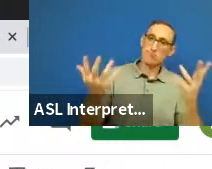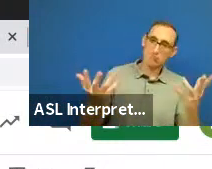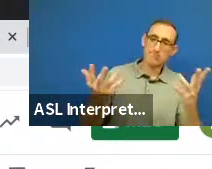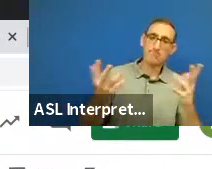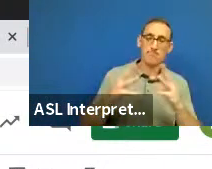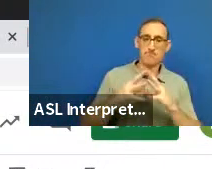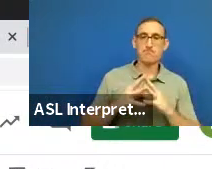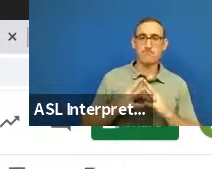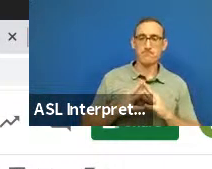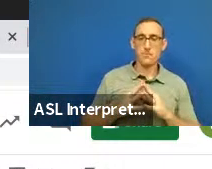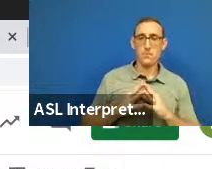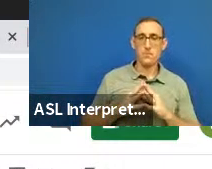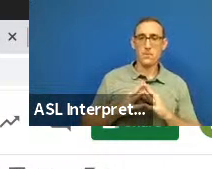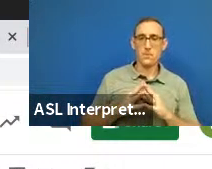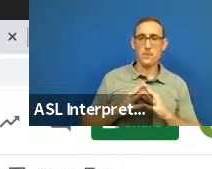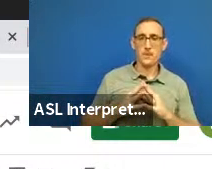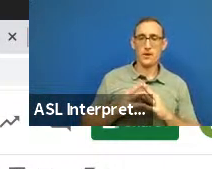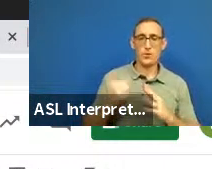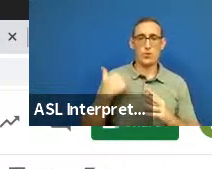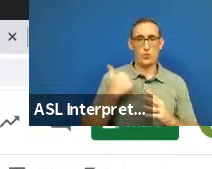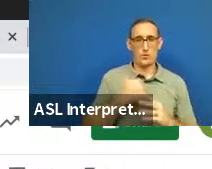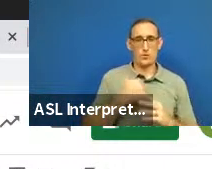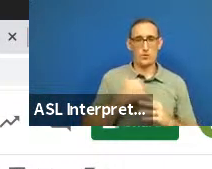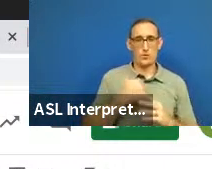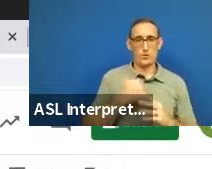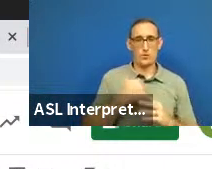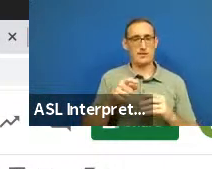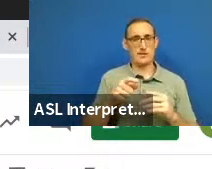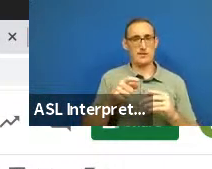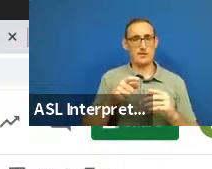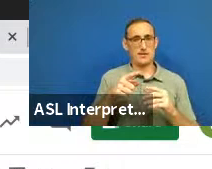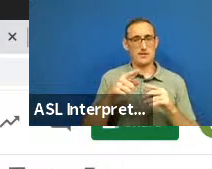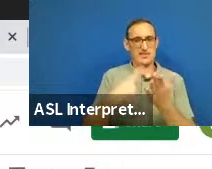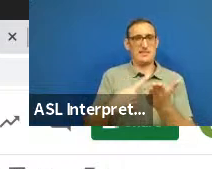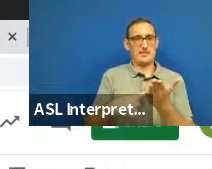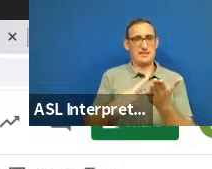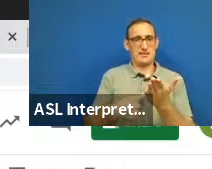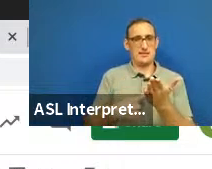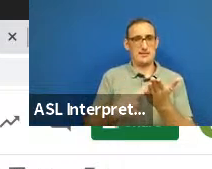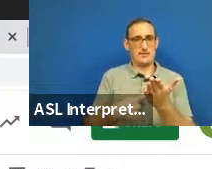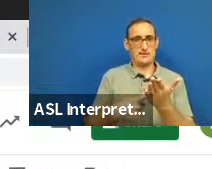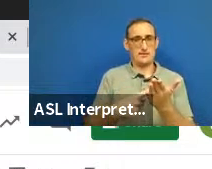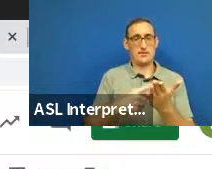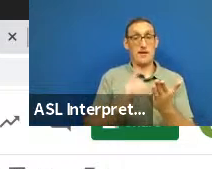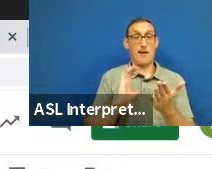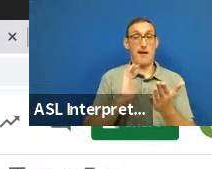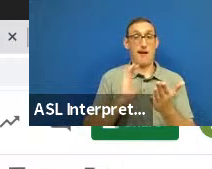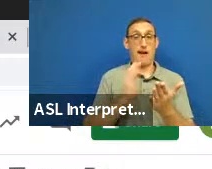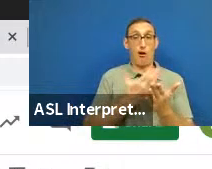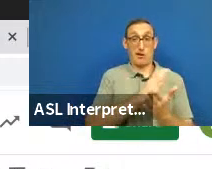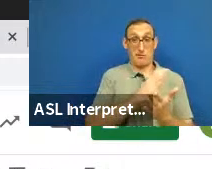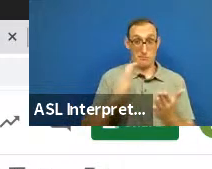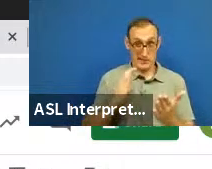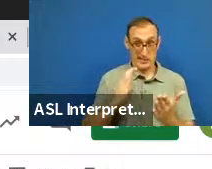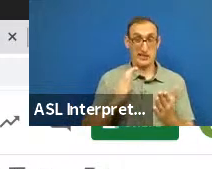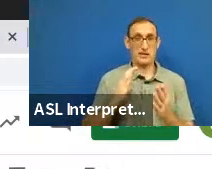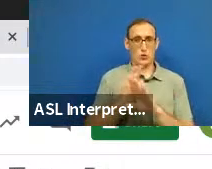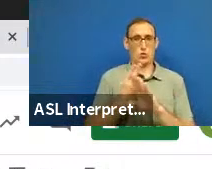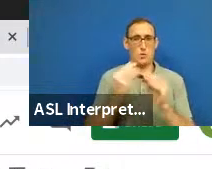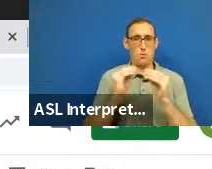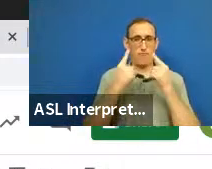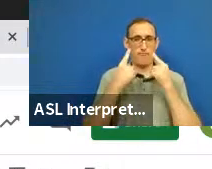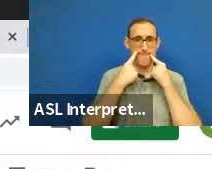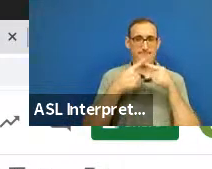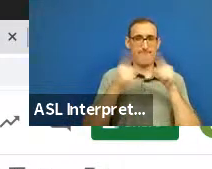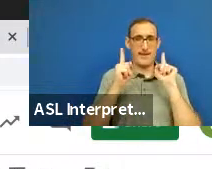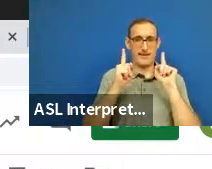discuss how we can more effectively use our committees. I think that is what this is getting at. I'm going to